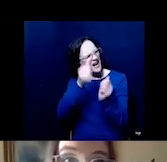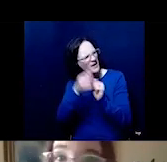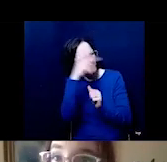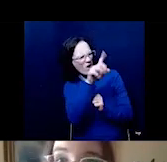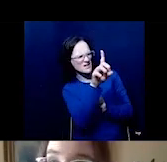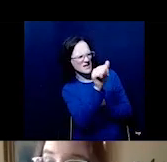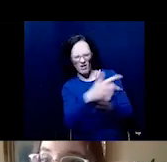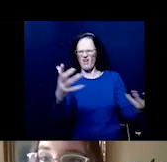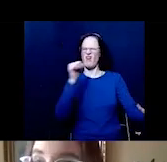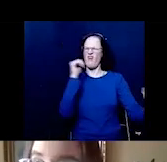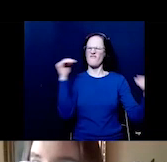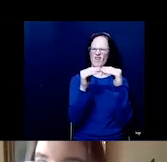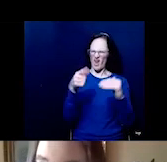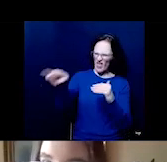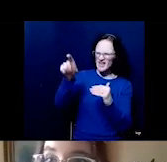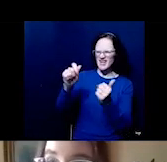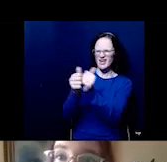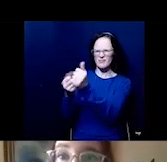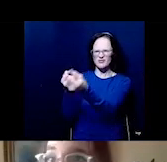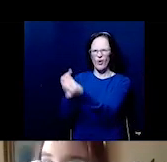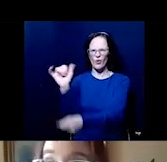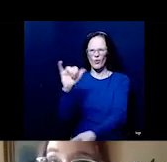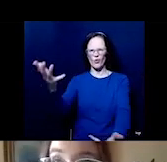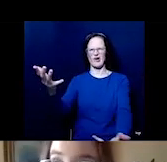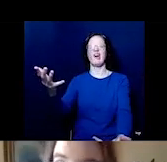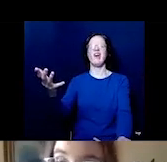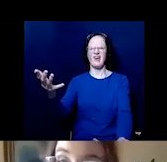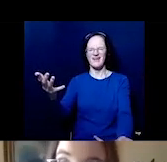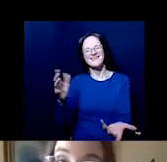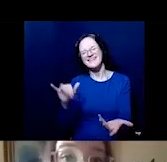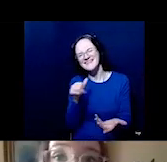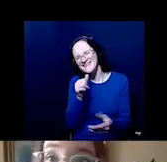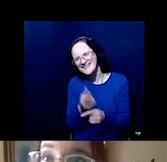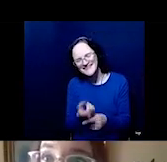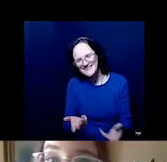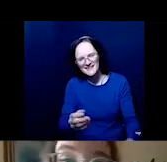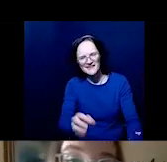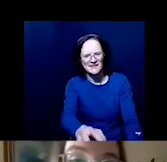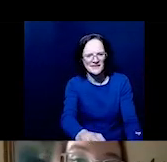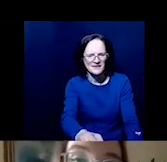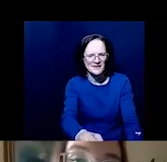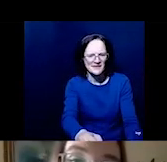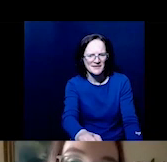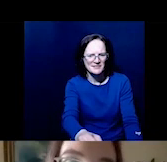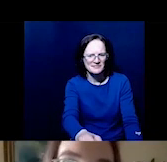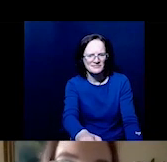answer, just like write a little word for me to know what you're talking about, like assumption, isolation, etc., and I could read it out like later